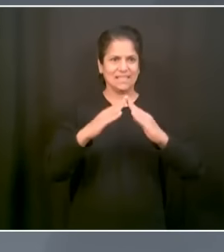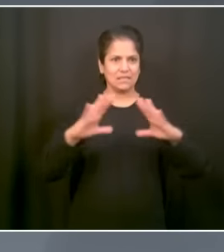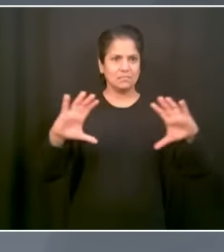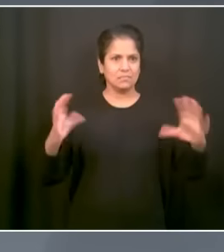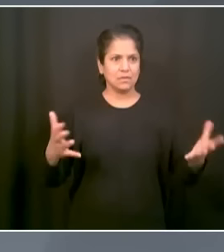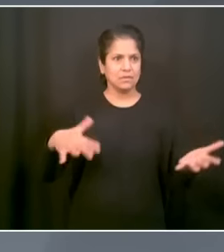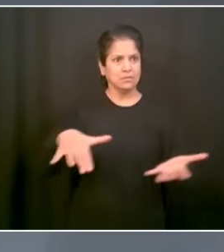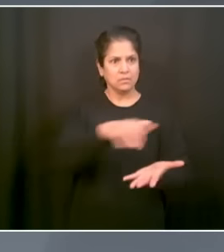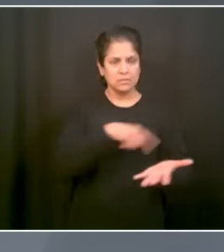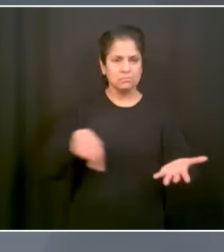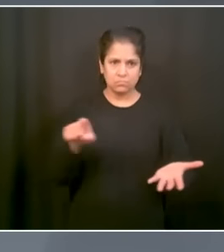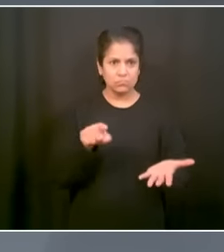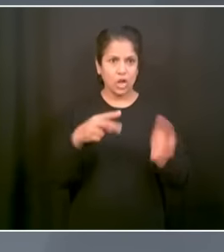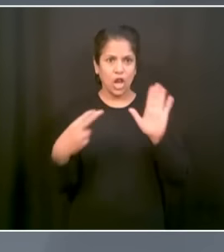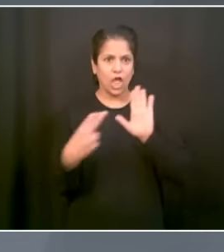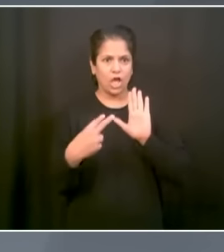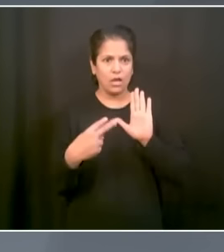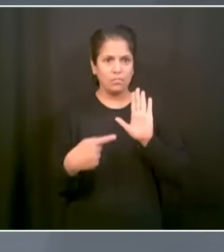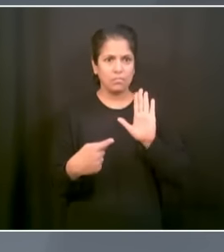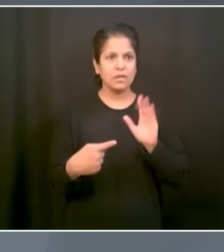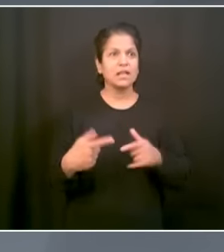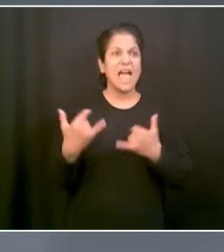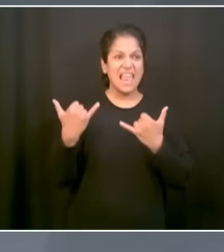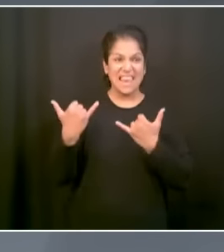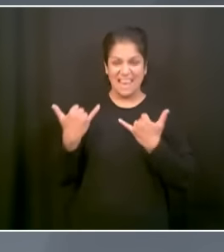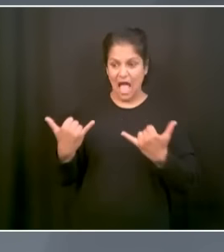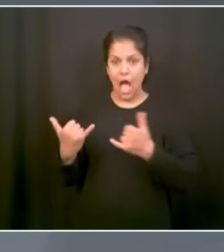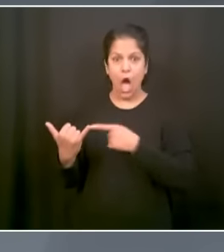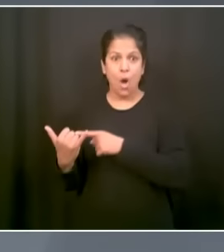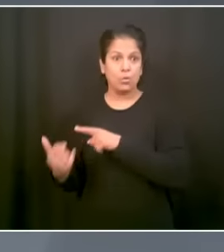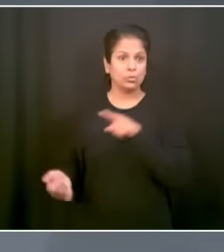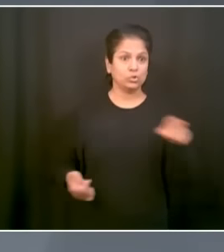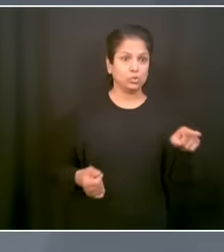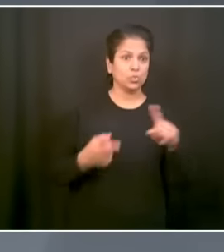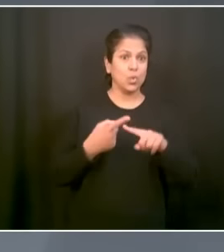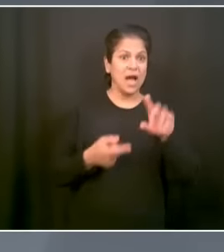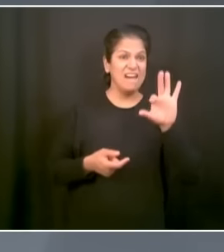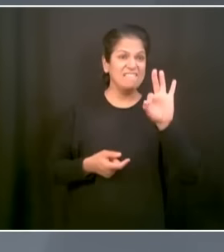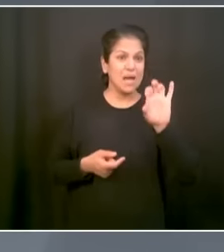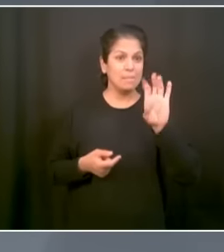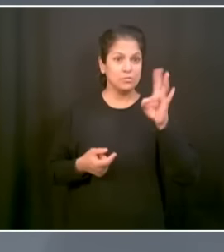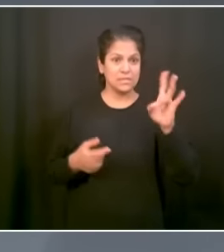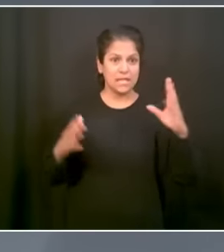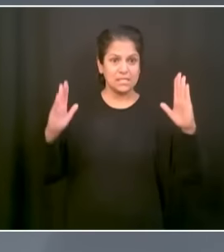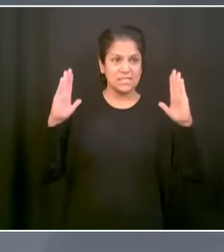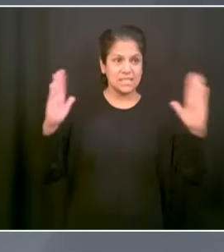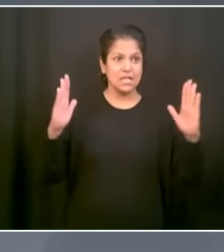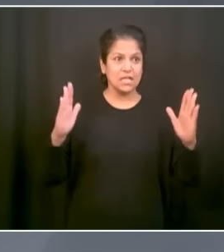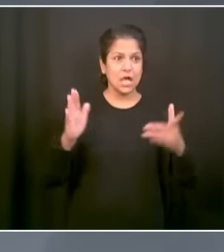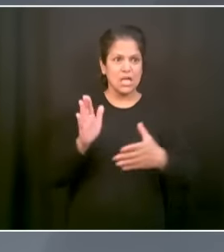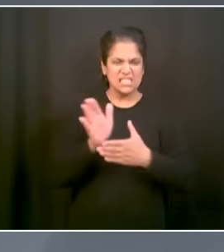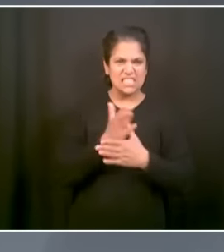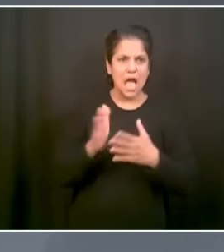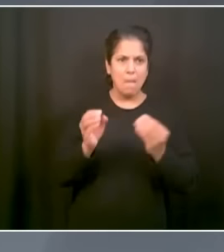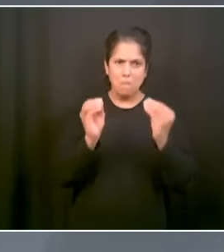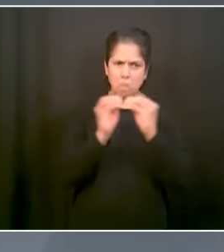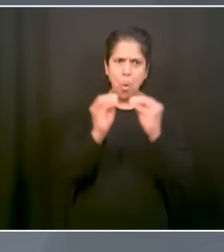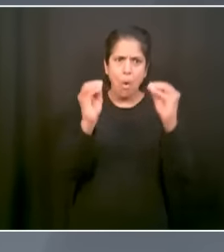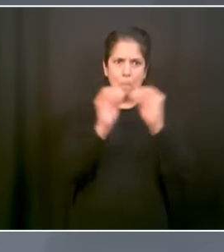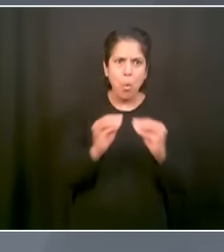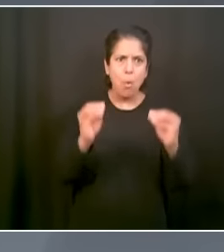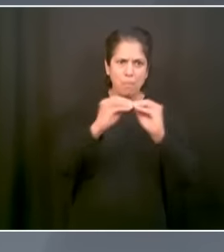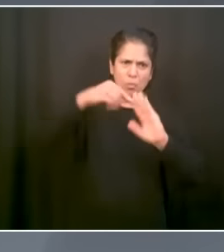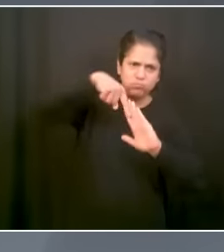and the release of that preliminary budget, we are going to be sharing additional specifics, not only in terms of the fiscal